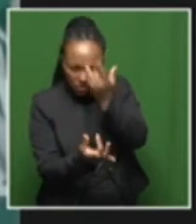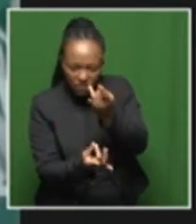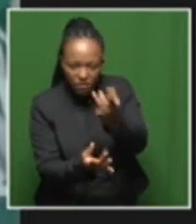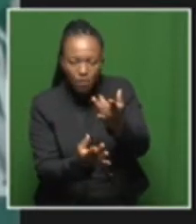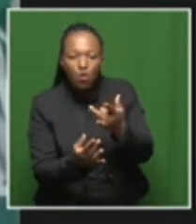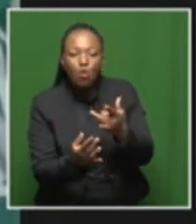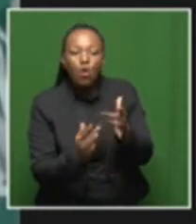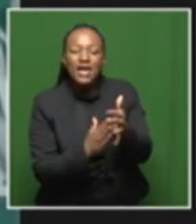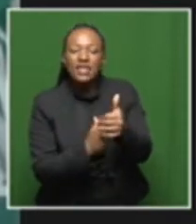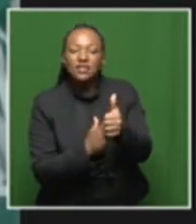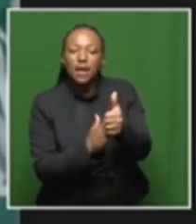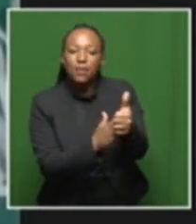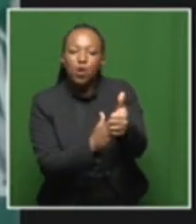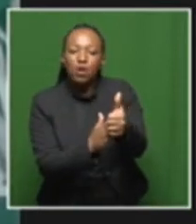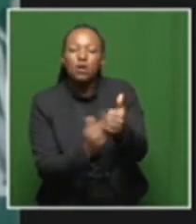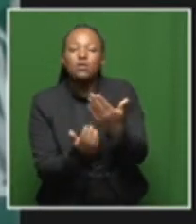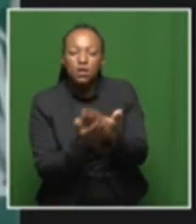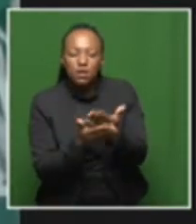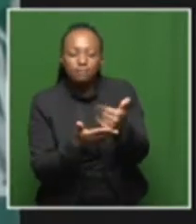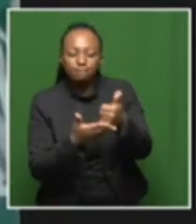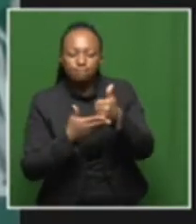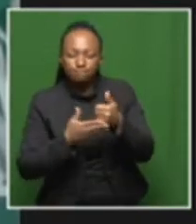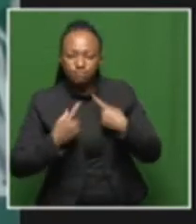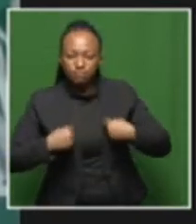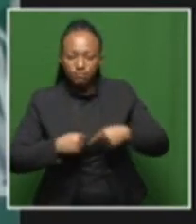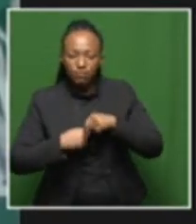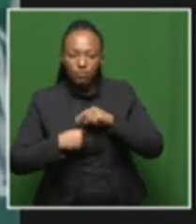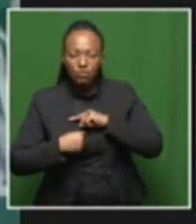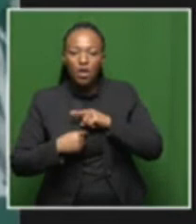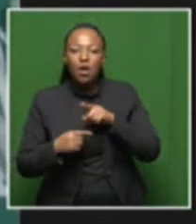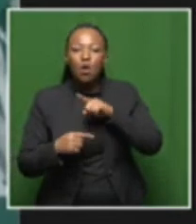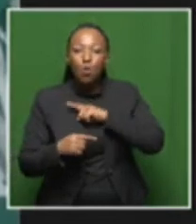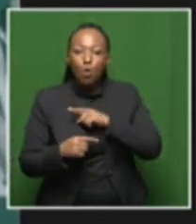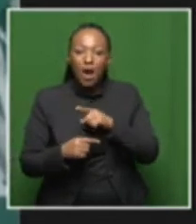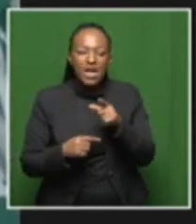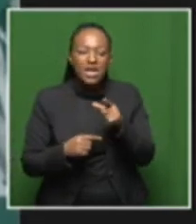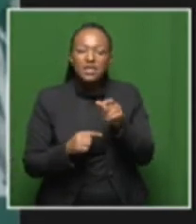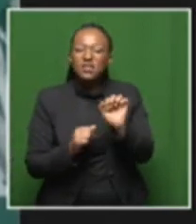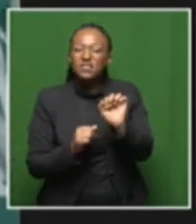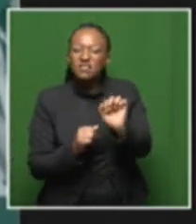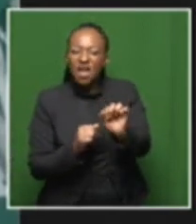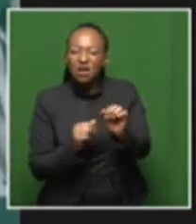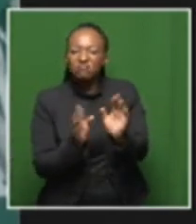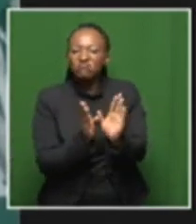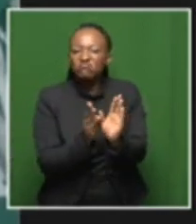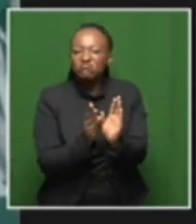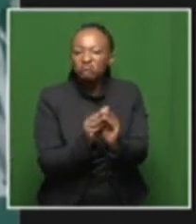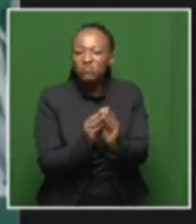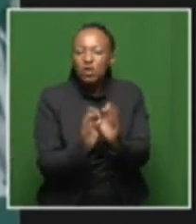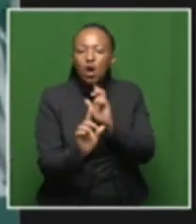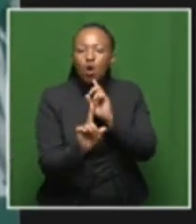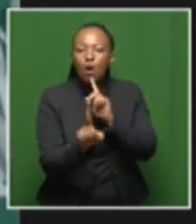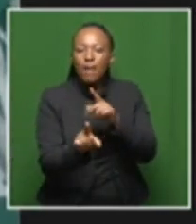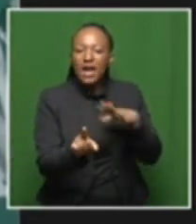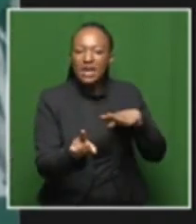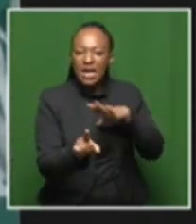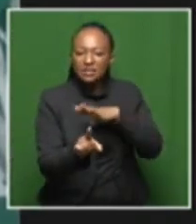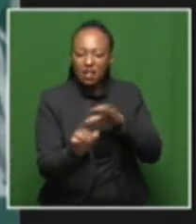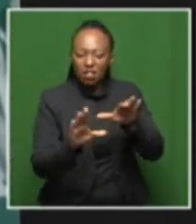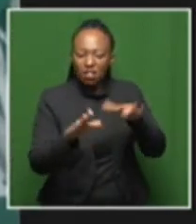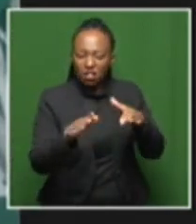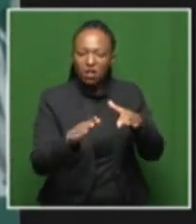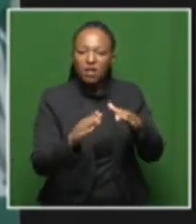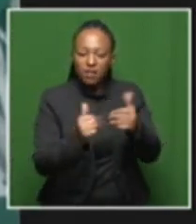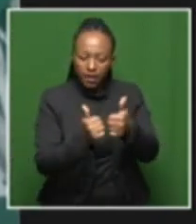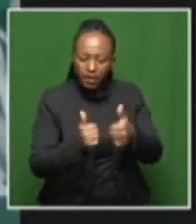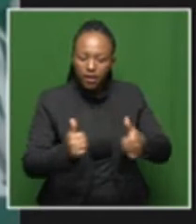help us in making sure that as they sit in these command councils, they are able to talk to the district command councils, they are